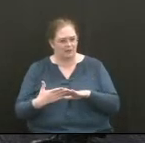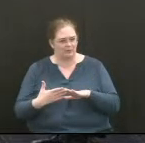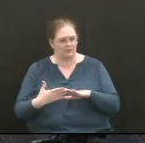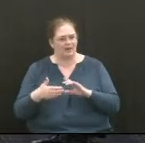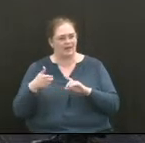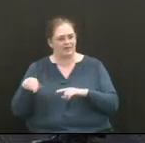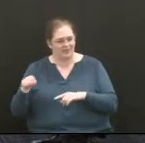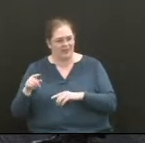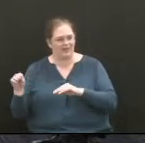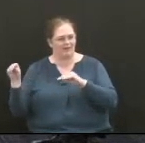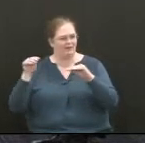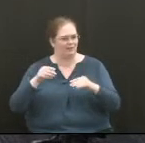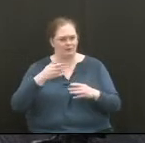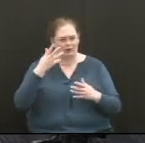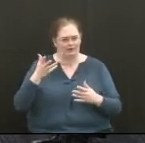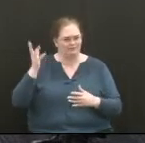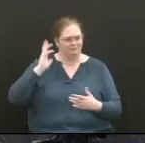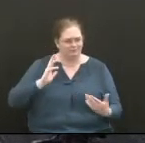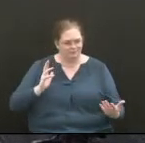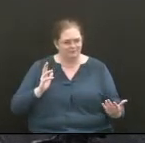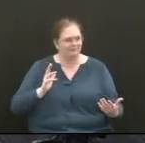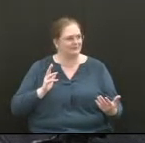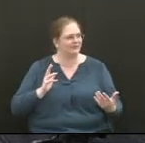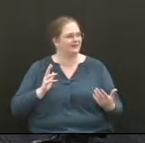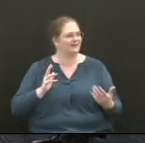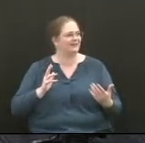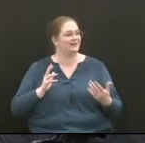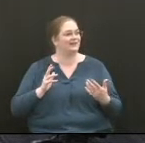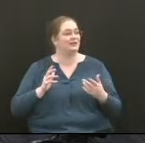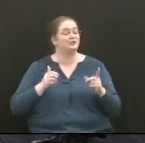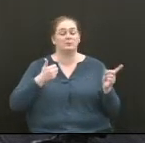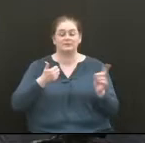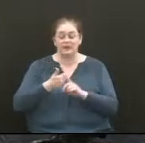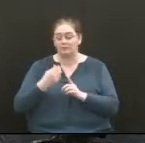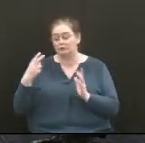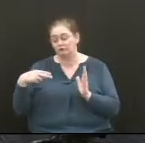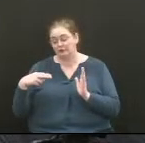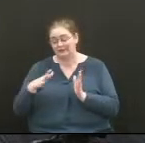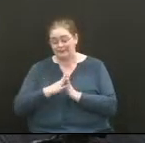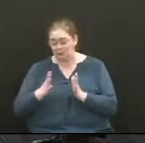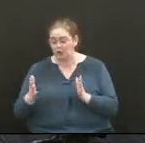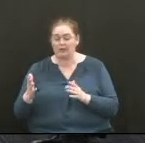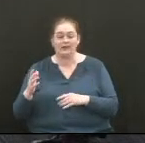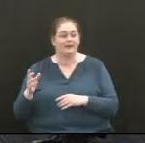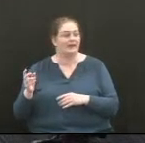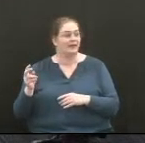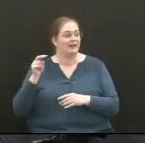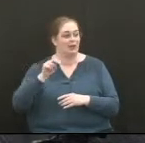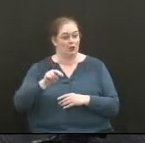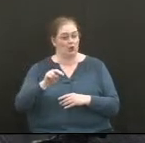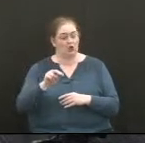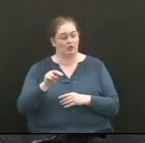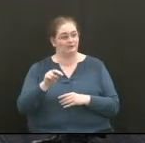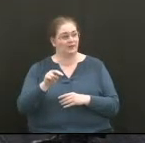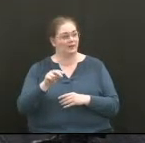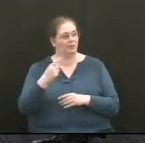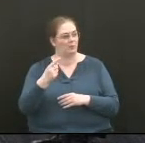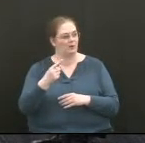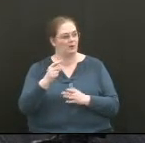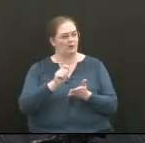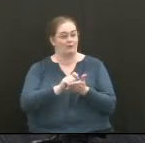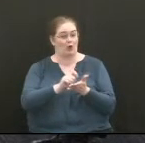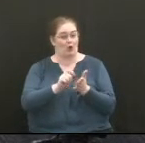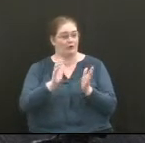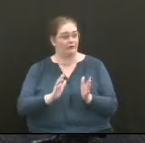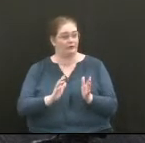immigrated over here at some point in time. Mm-hmm. And while he was reading the book, he looked at the one of the